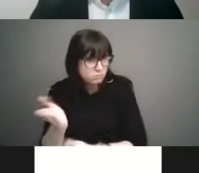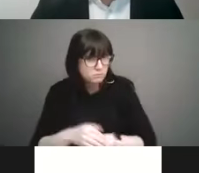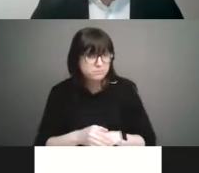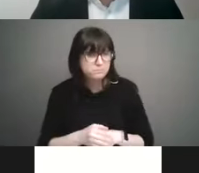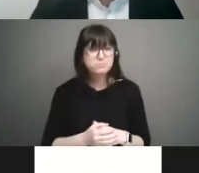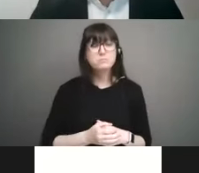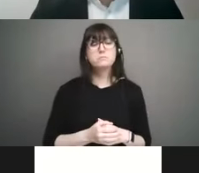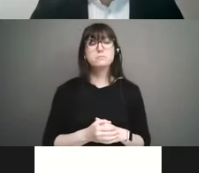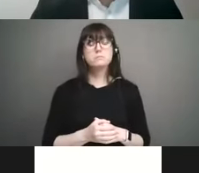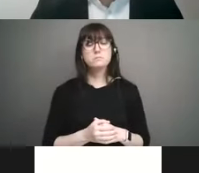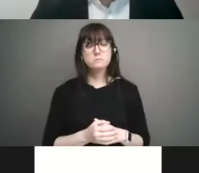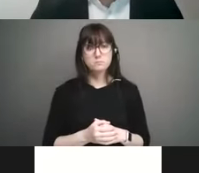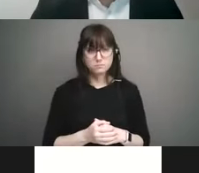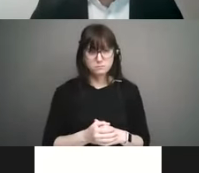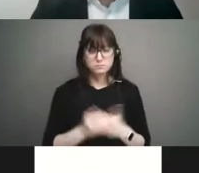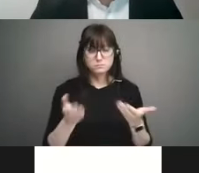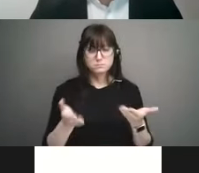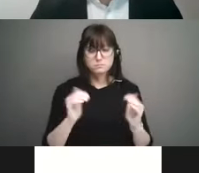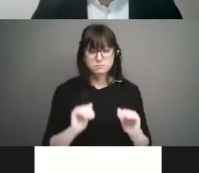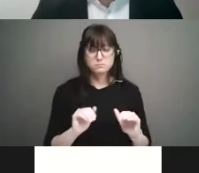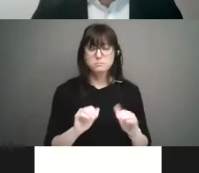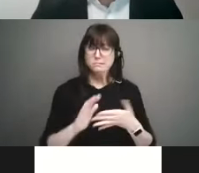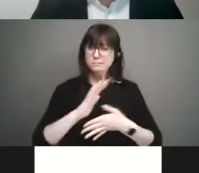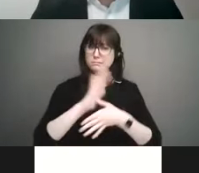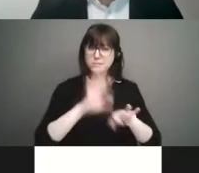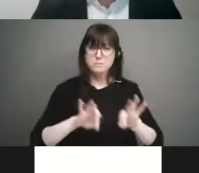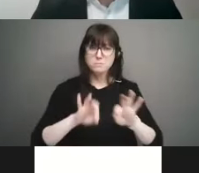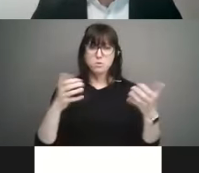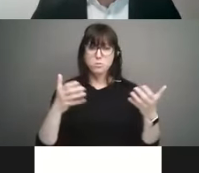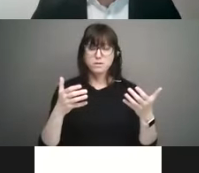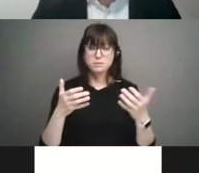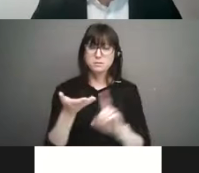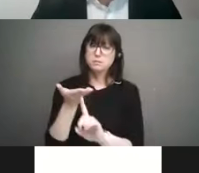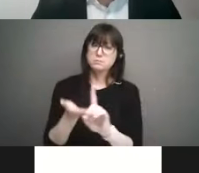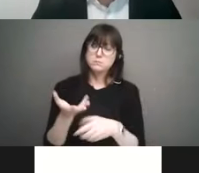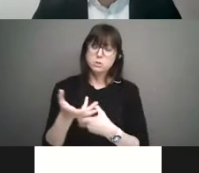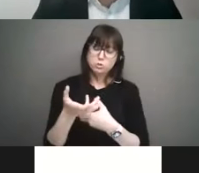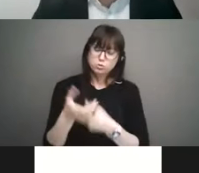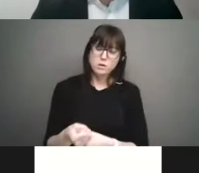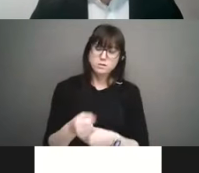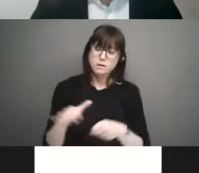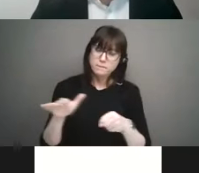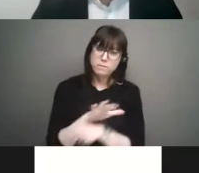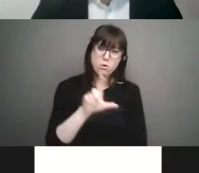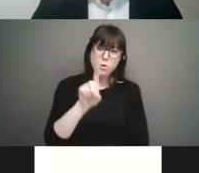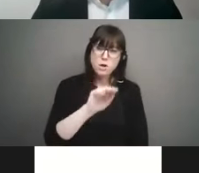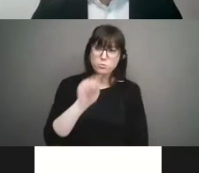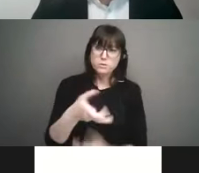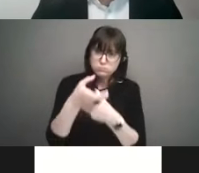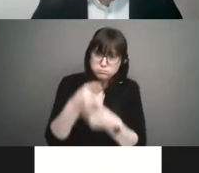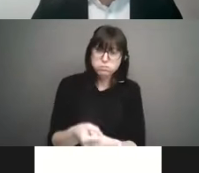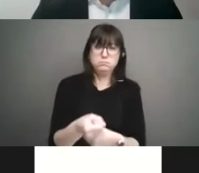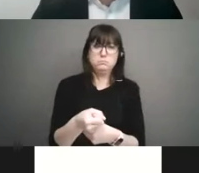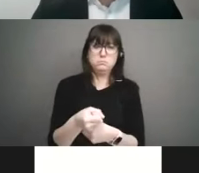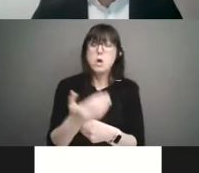Most importantly, as Kim mentioned, is the fact that you have to be able to trust this person wholeheartedly and trust that they'll